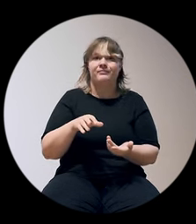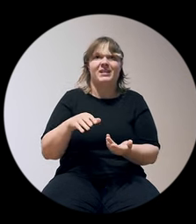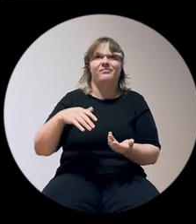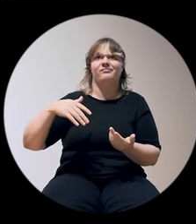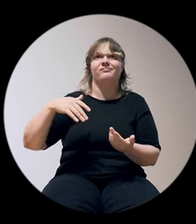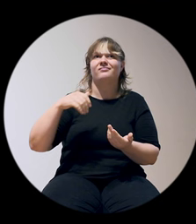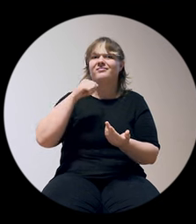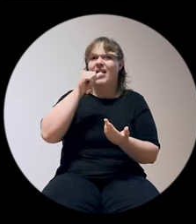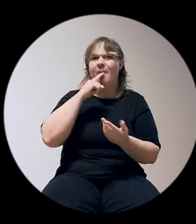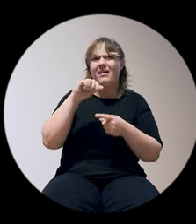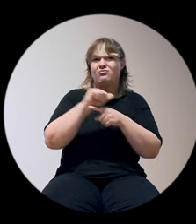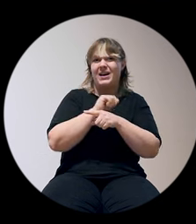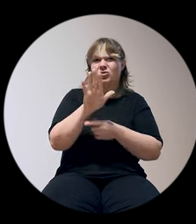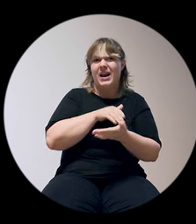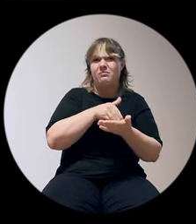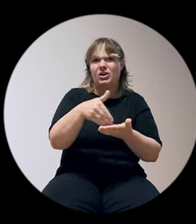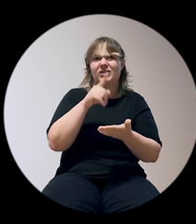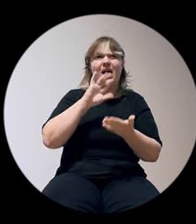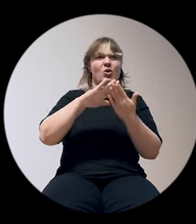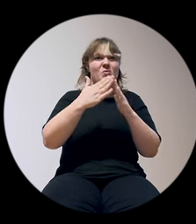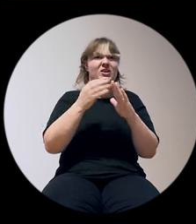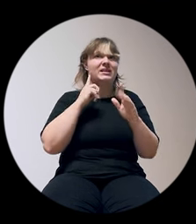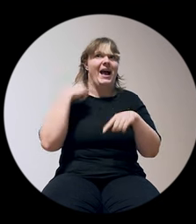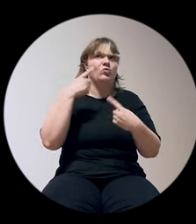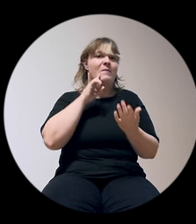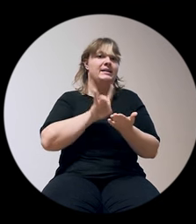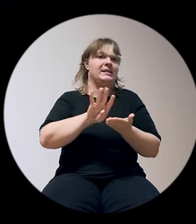been practiced as much in our communities as we've been displaced.